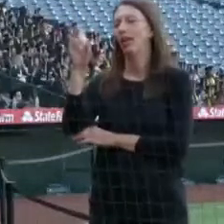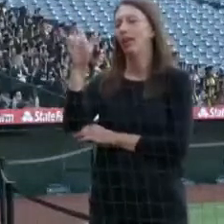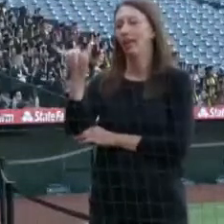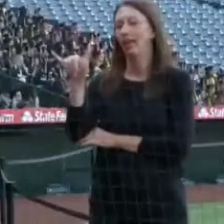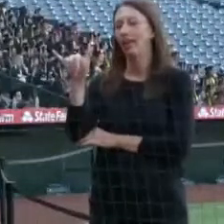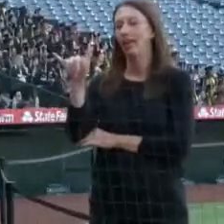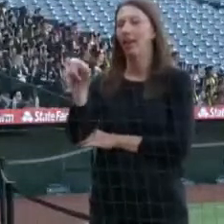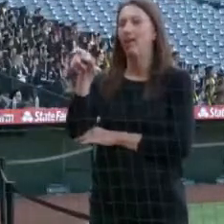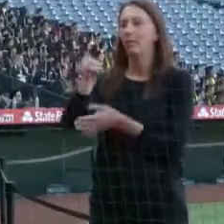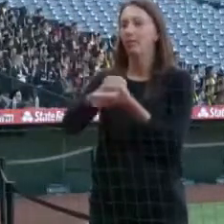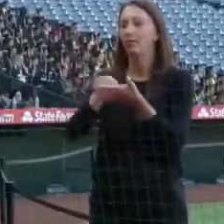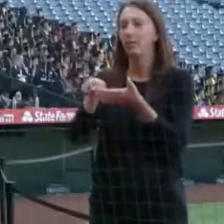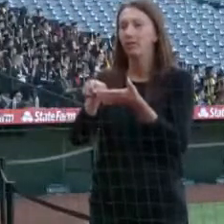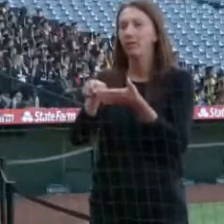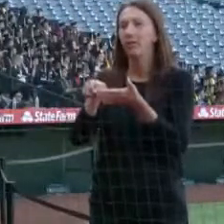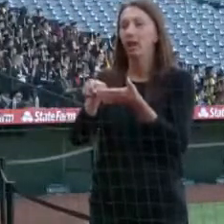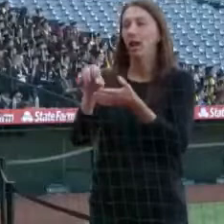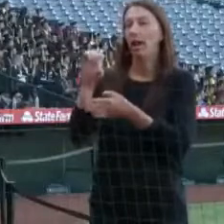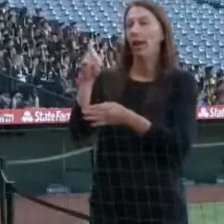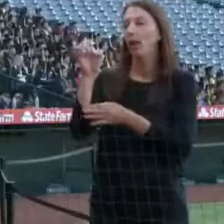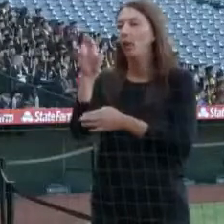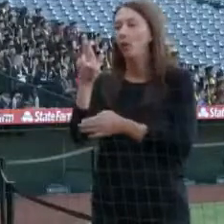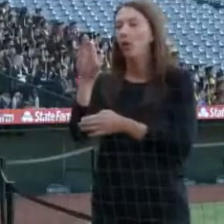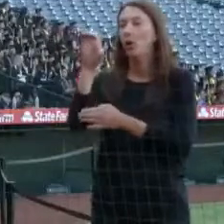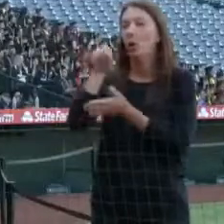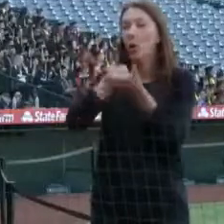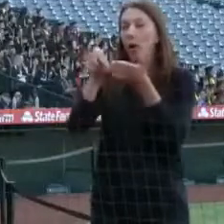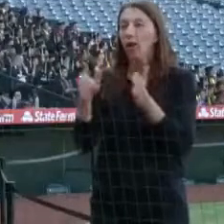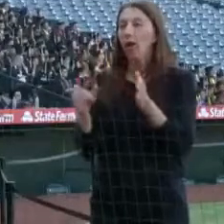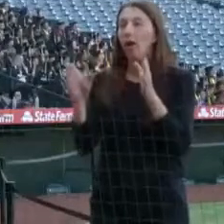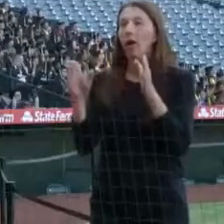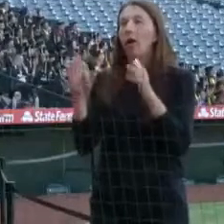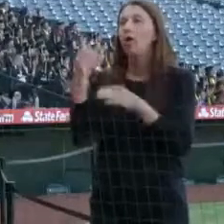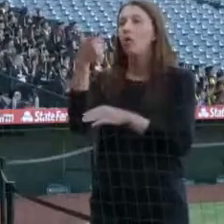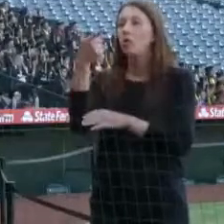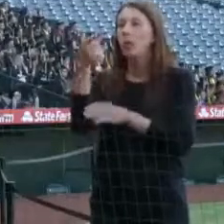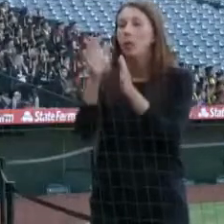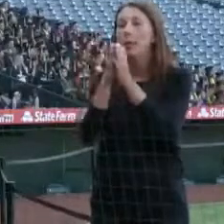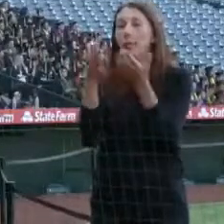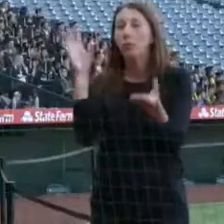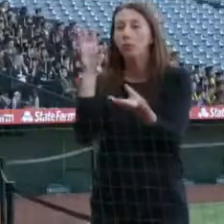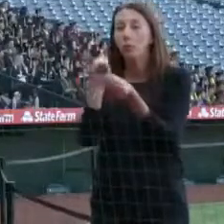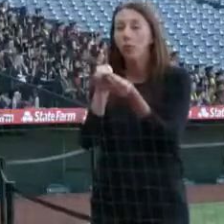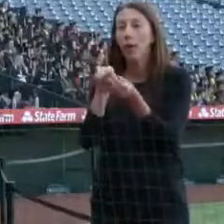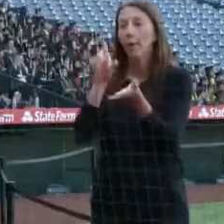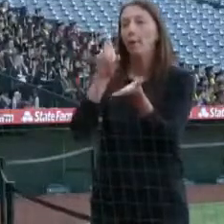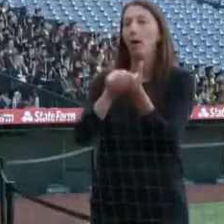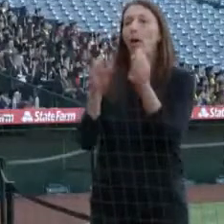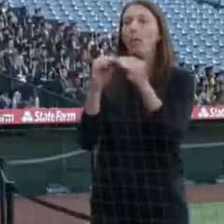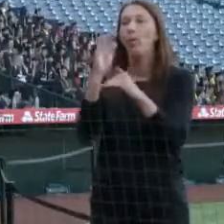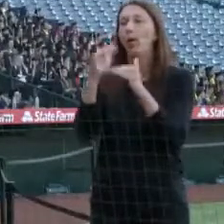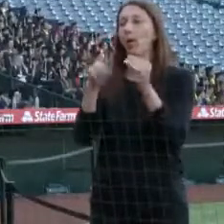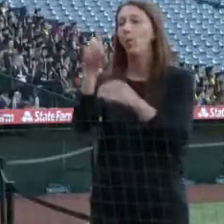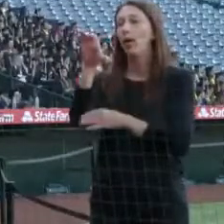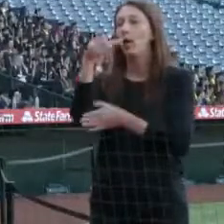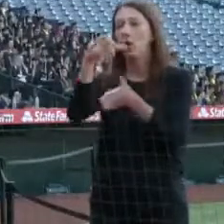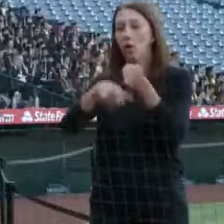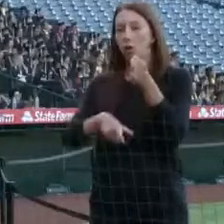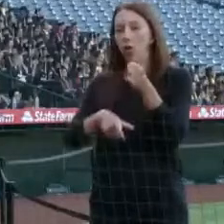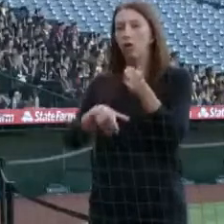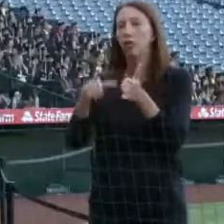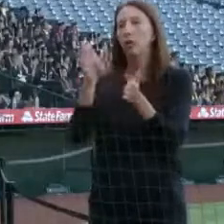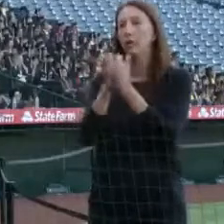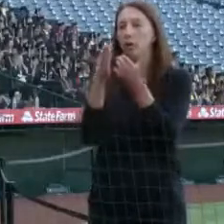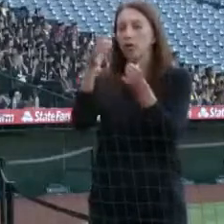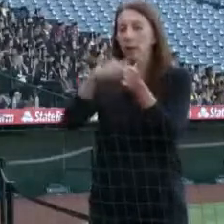author, editor, or co-author of 21 books. She's published over 100 articles, book